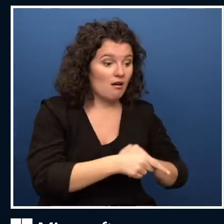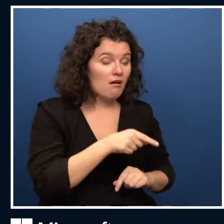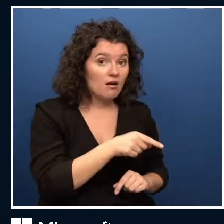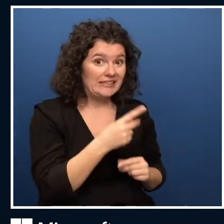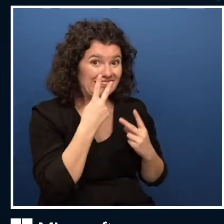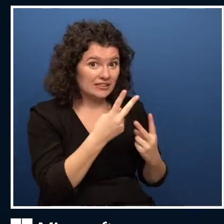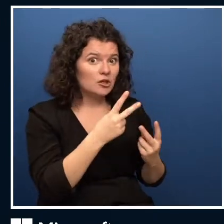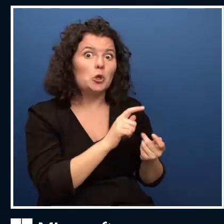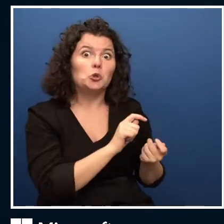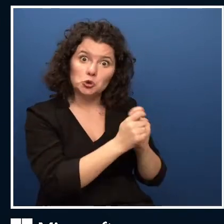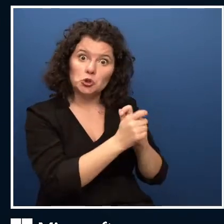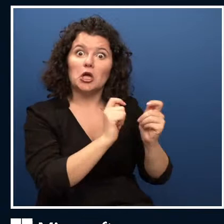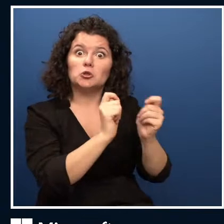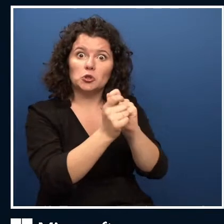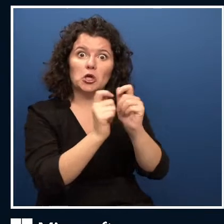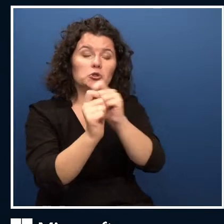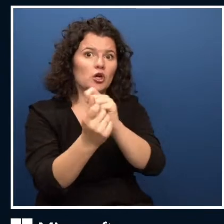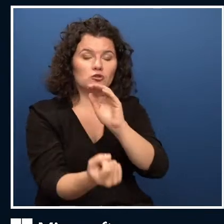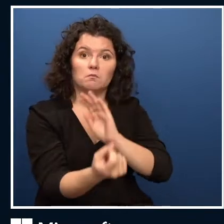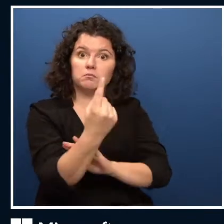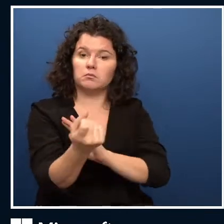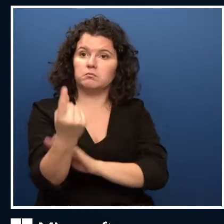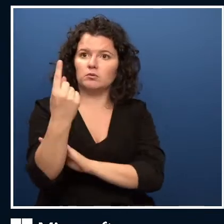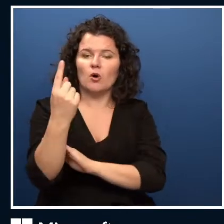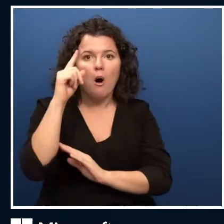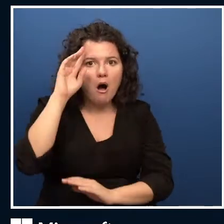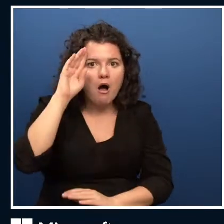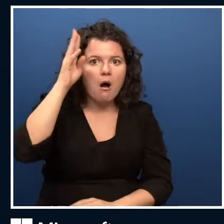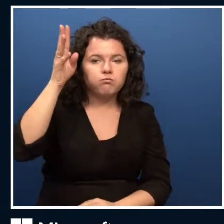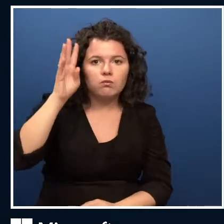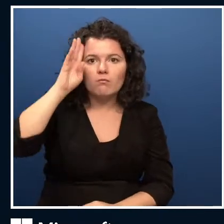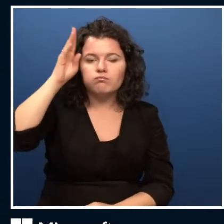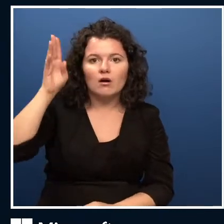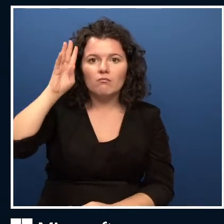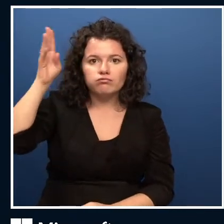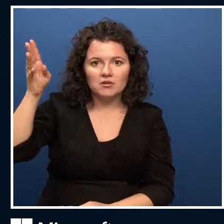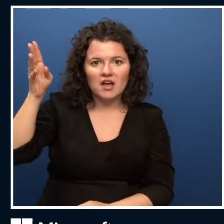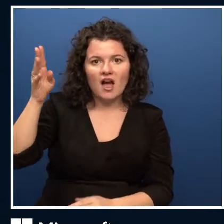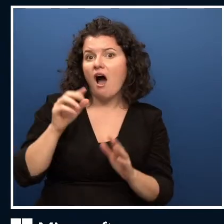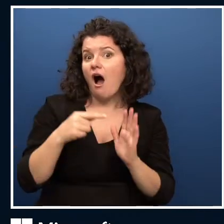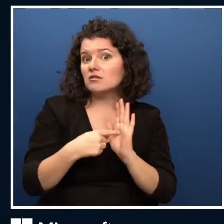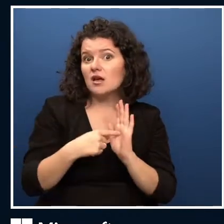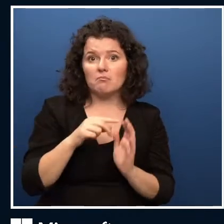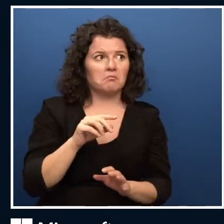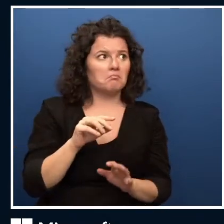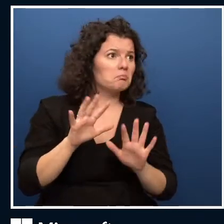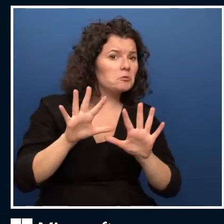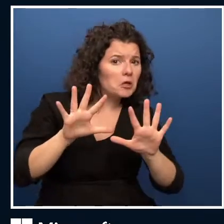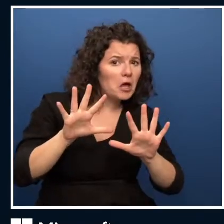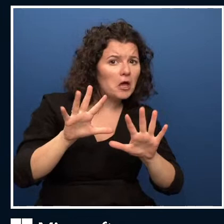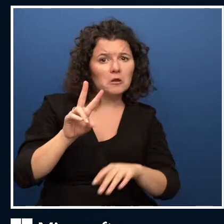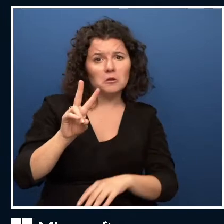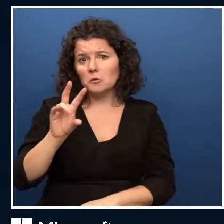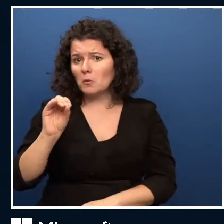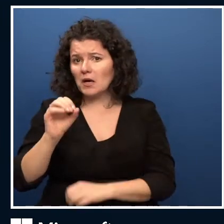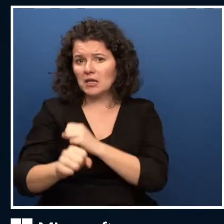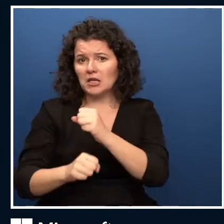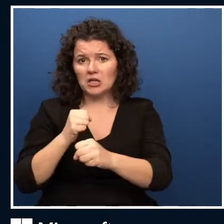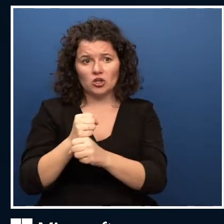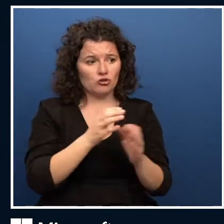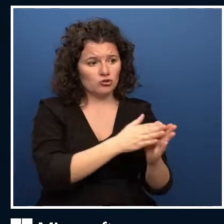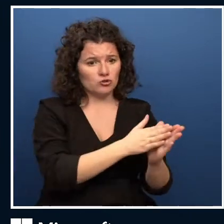of innovations in past 10 or 20 years by creating some completely new models.